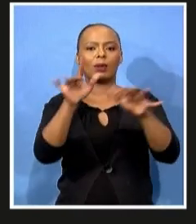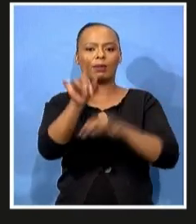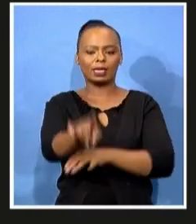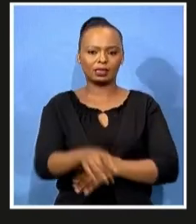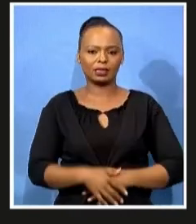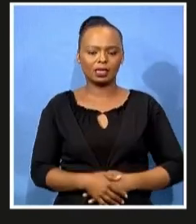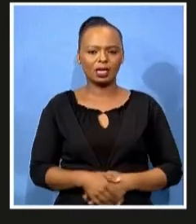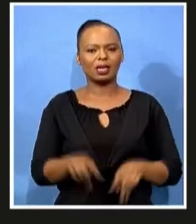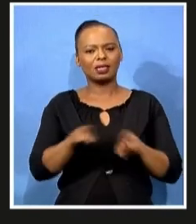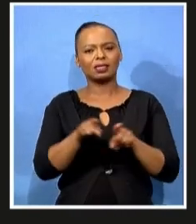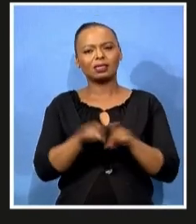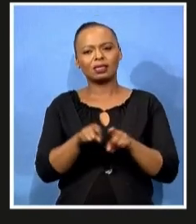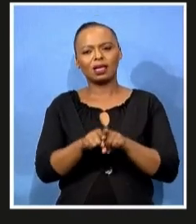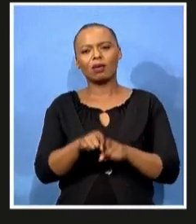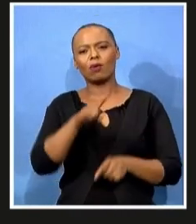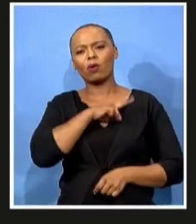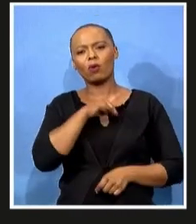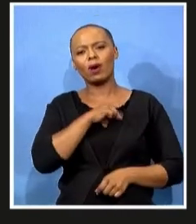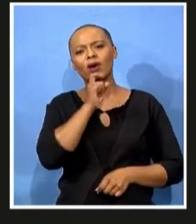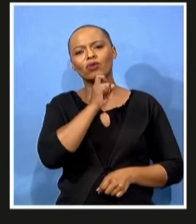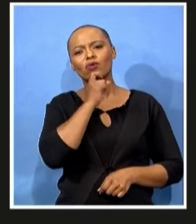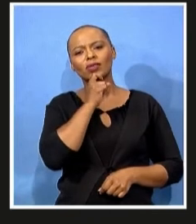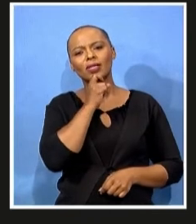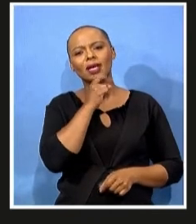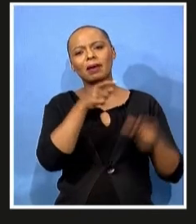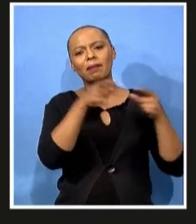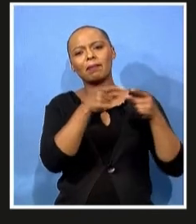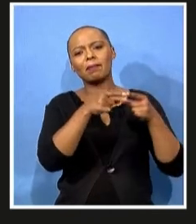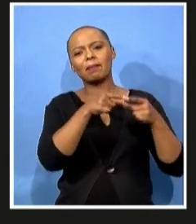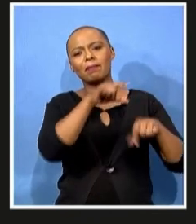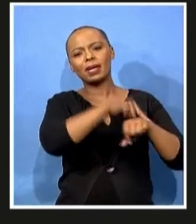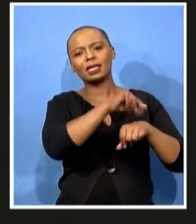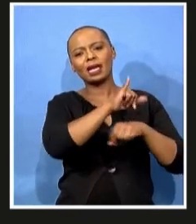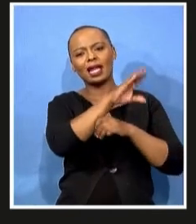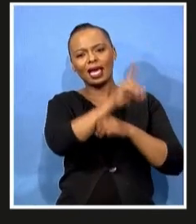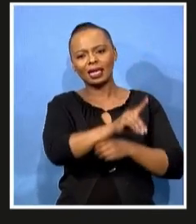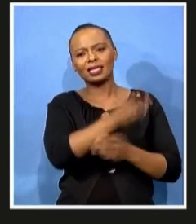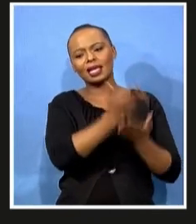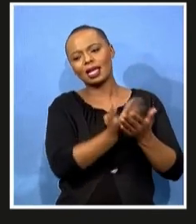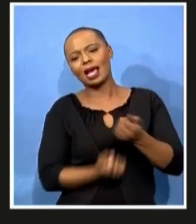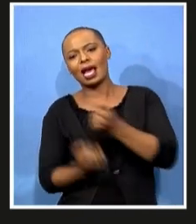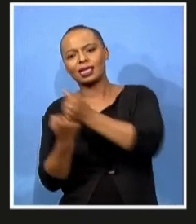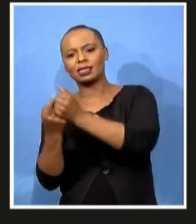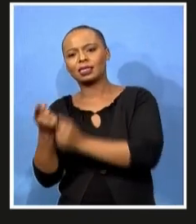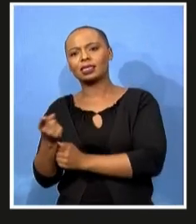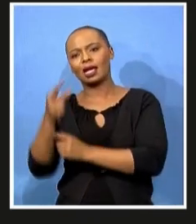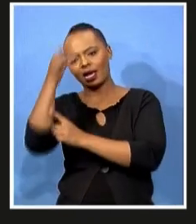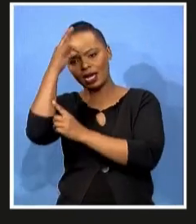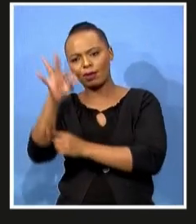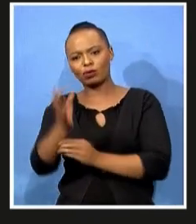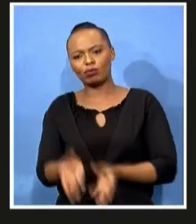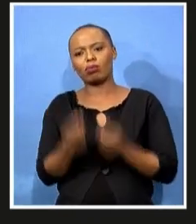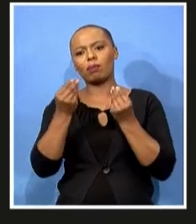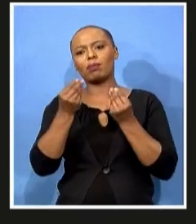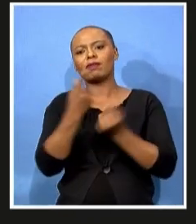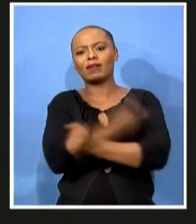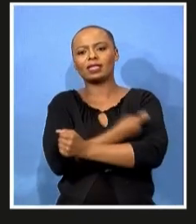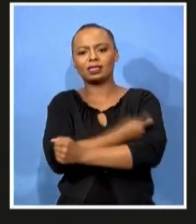aid schemes that can really assist government in locating this vaccine? The other point that I want you to know is